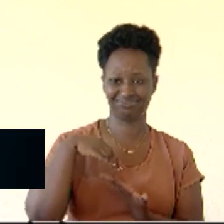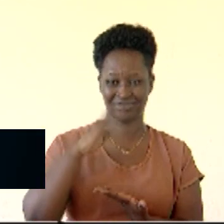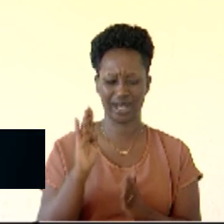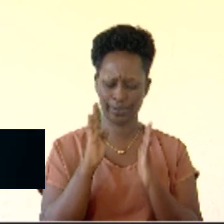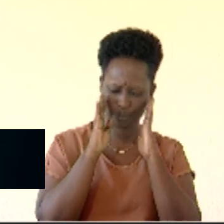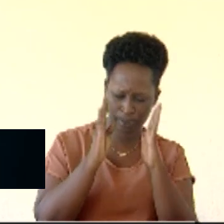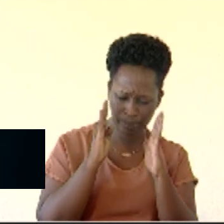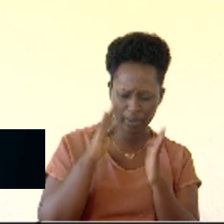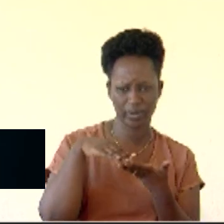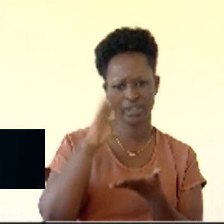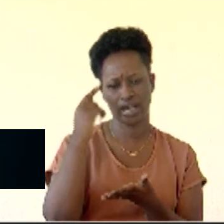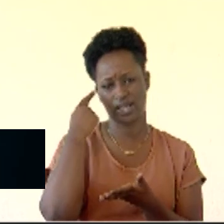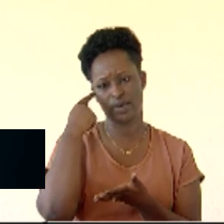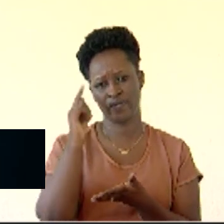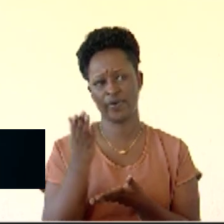their